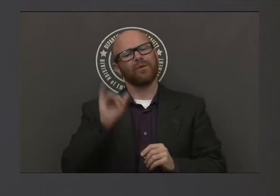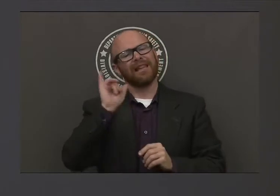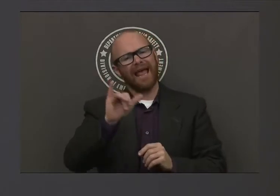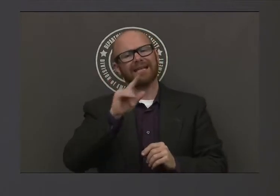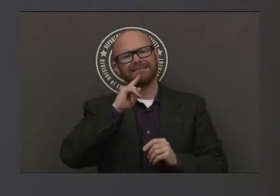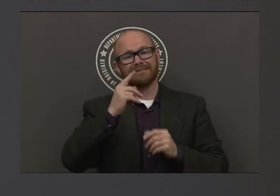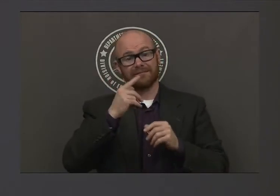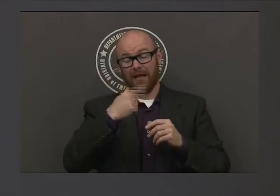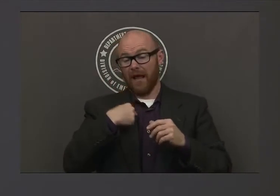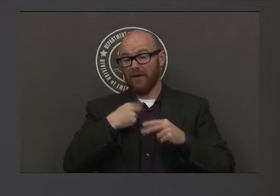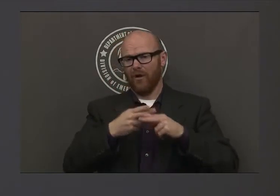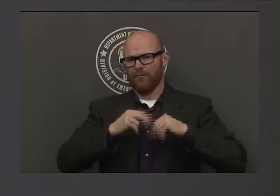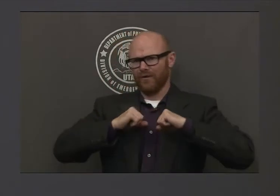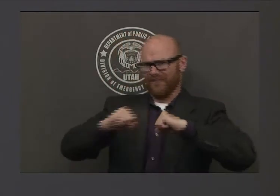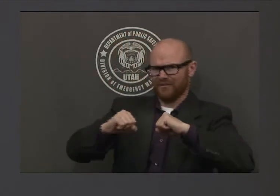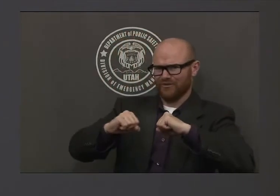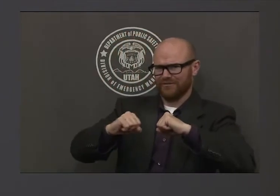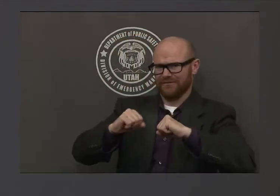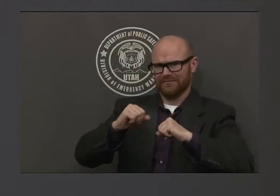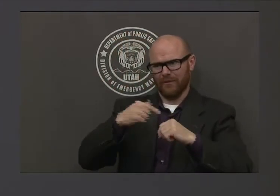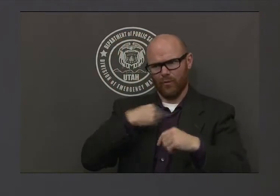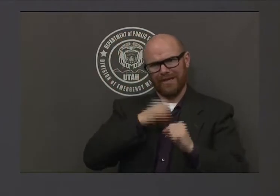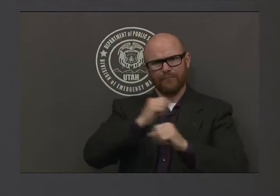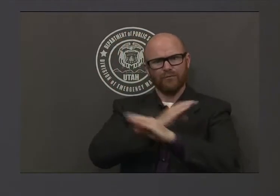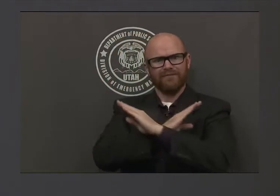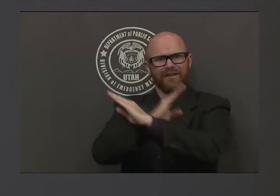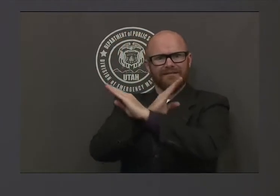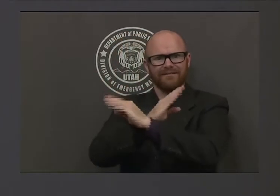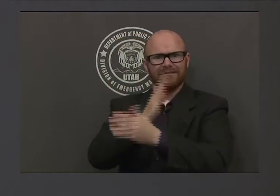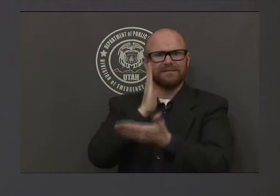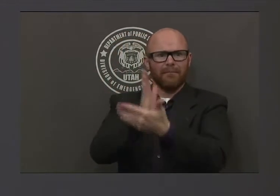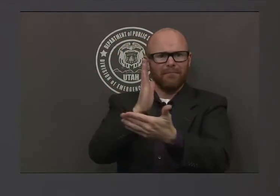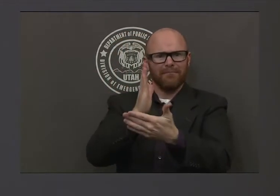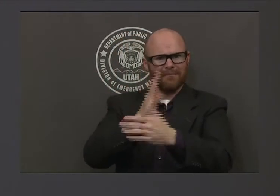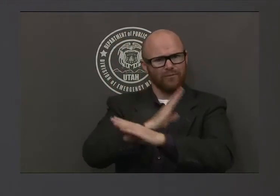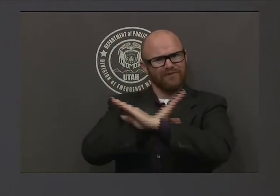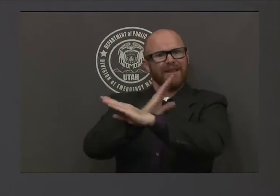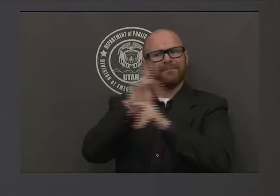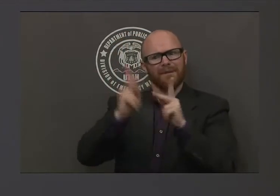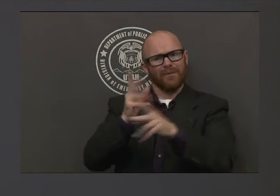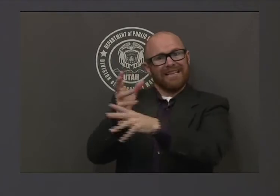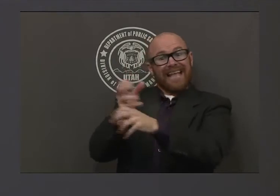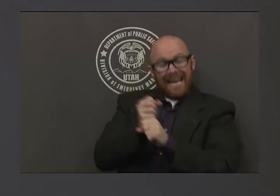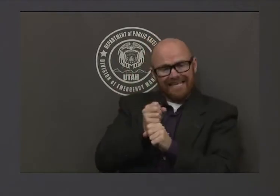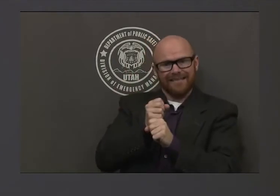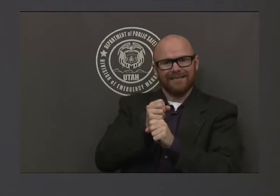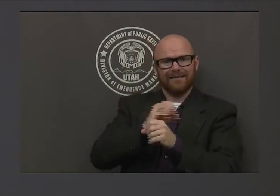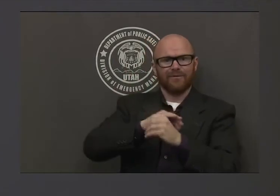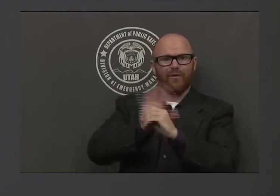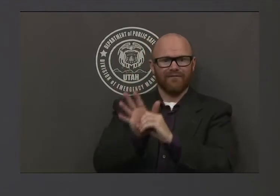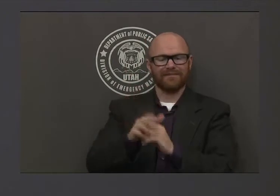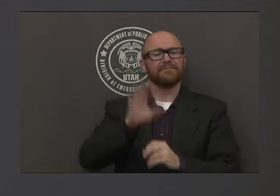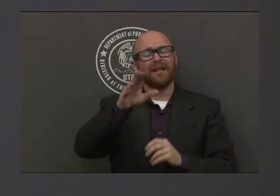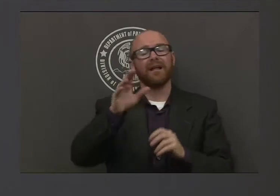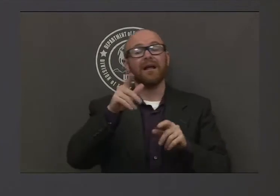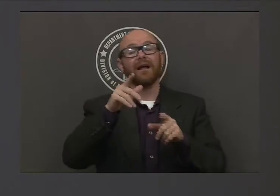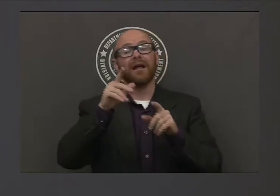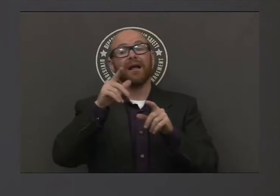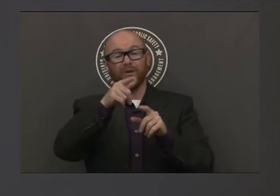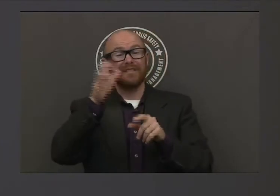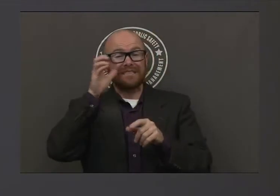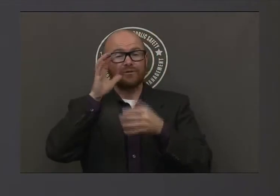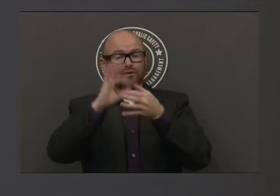side, and we have people, again, that we see all the time in the media, people pleading with us. They've lost a loved one. Please wear the